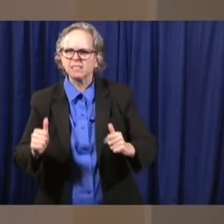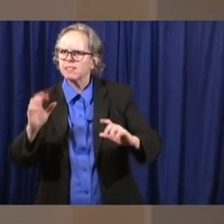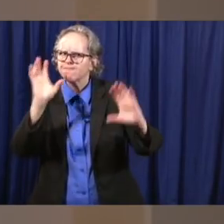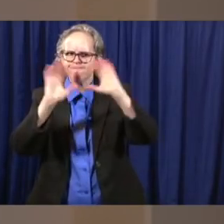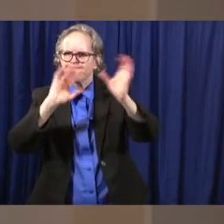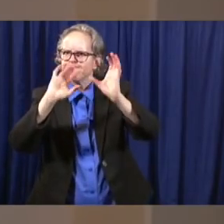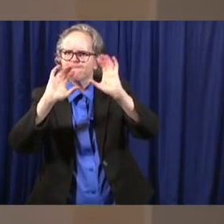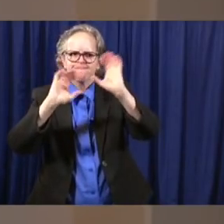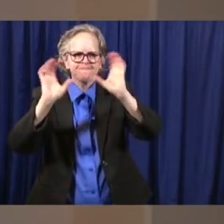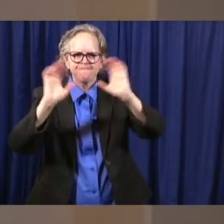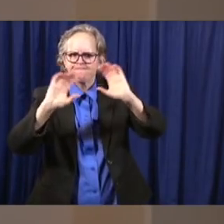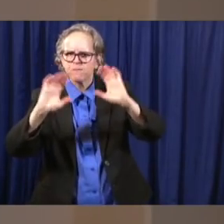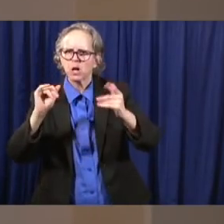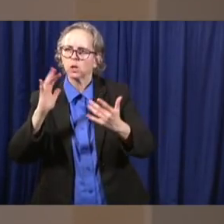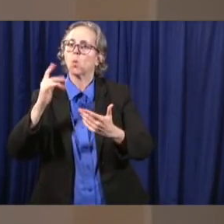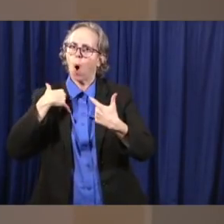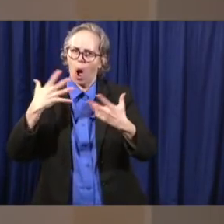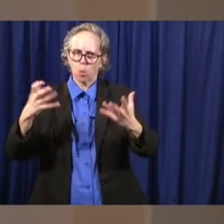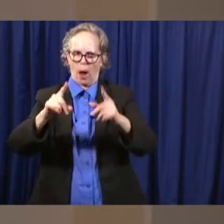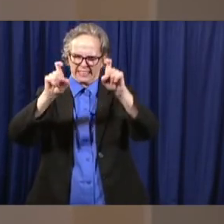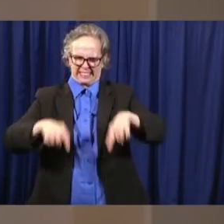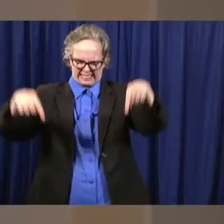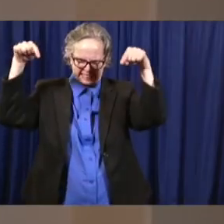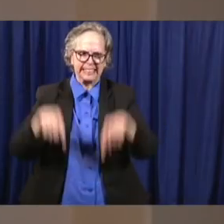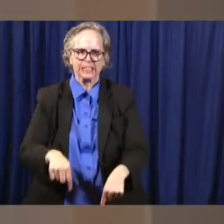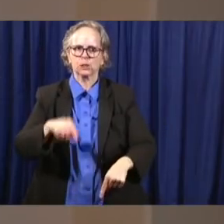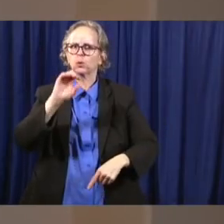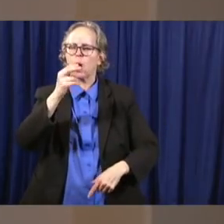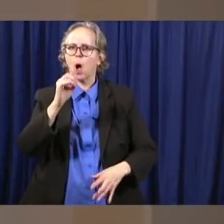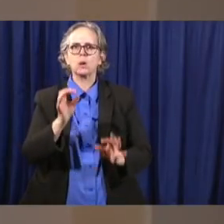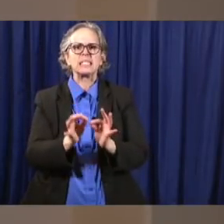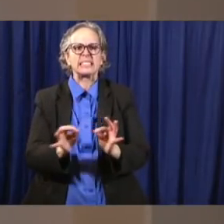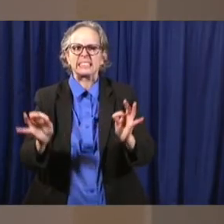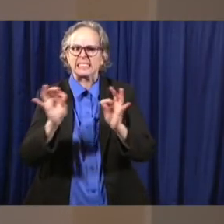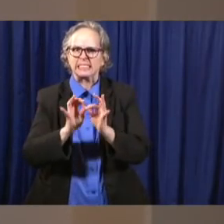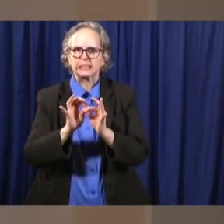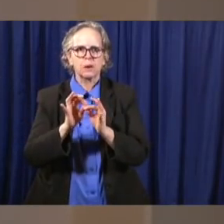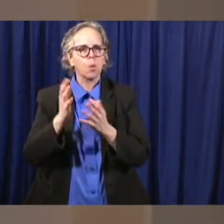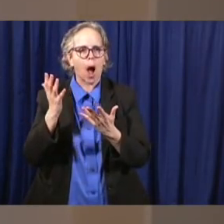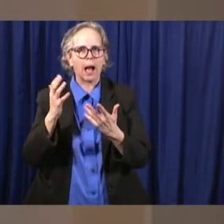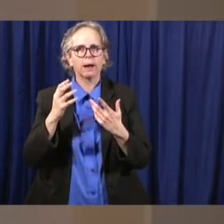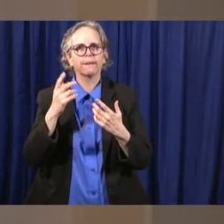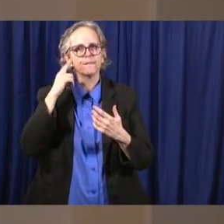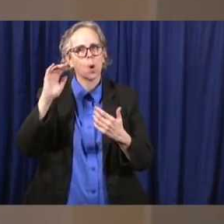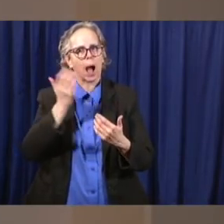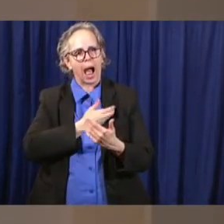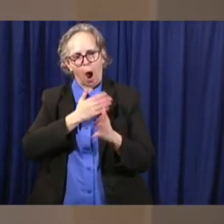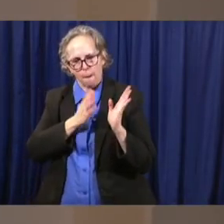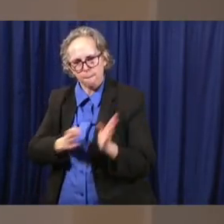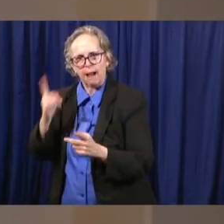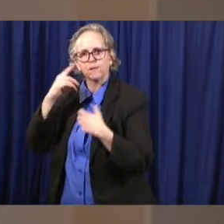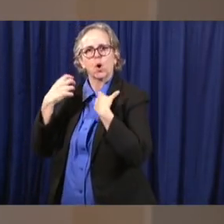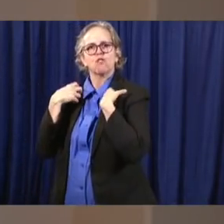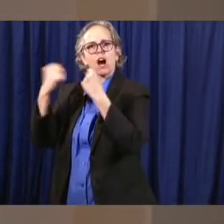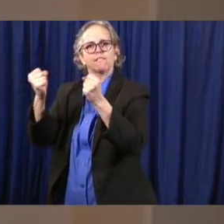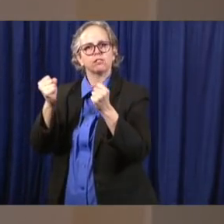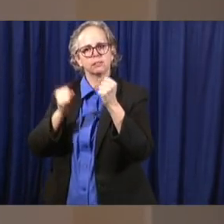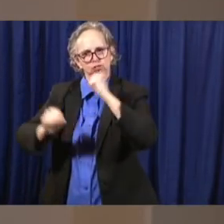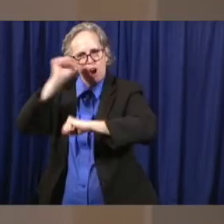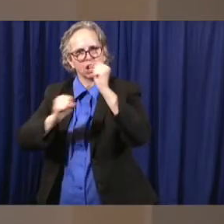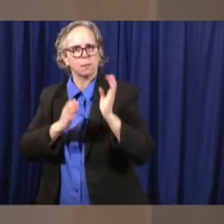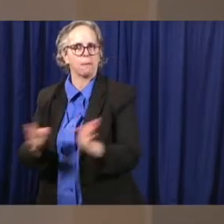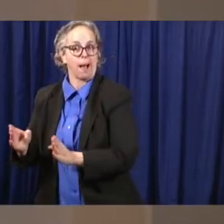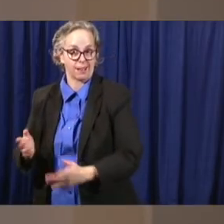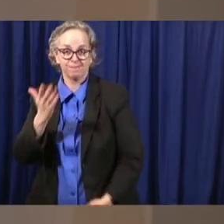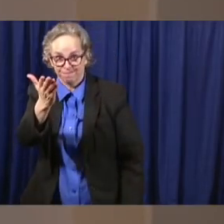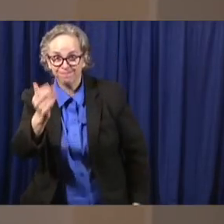tests in Ohio, because they are a critical part of the exit strategy. Hi, this is Molly Martinez with Spectrum News. My